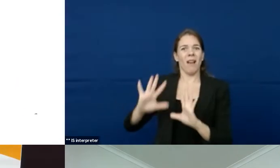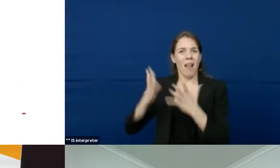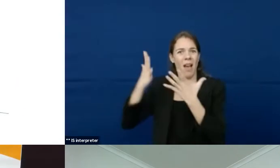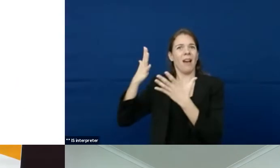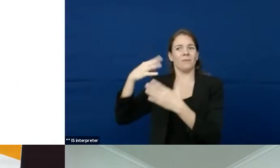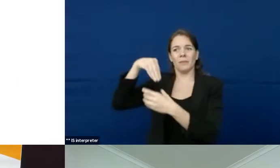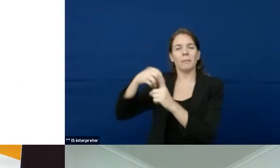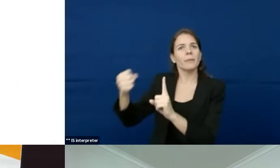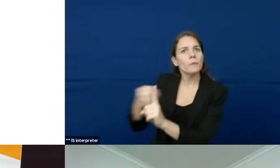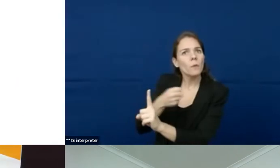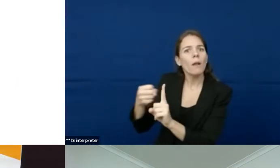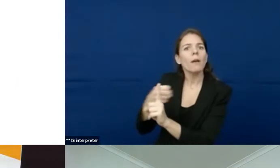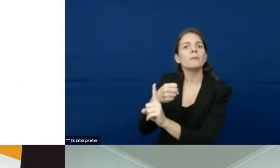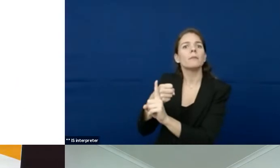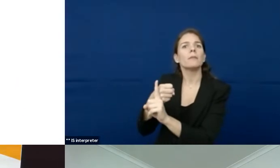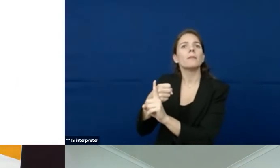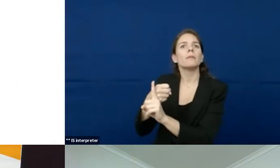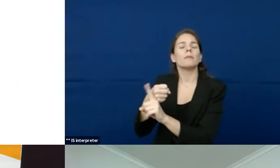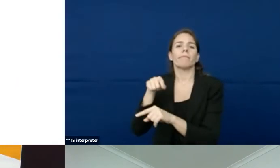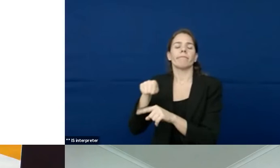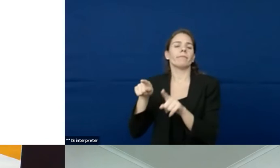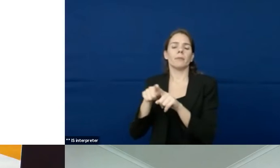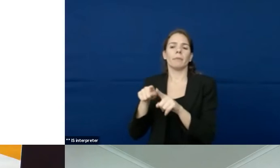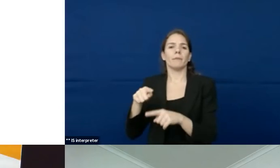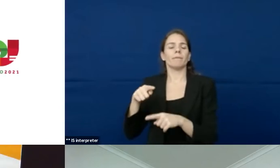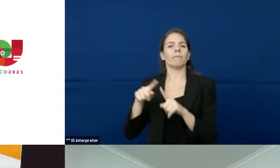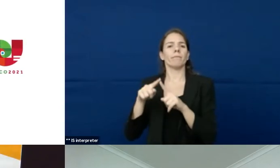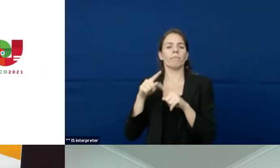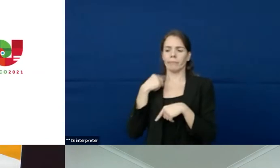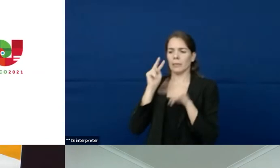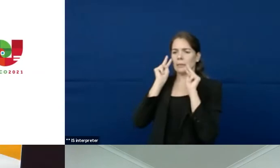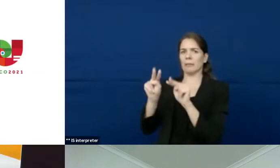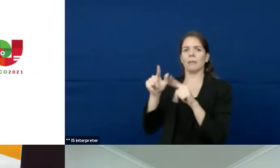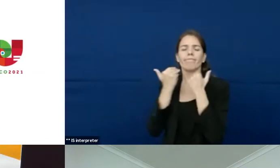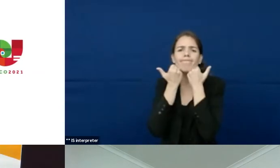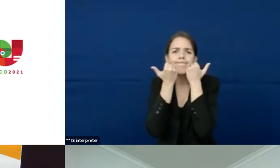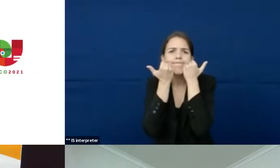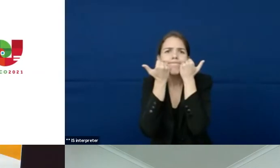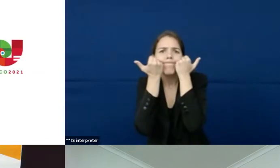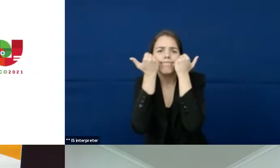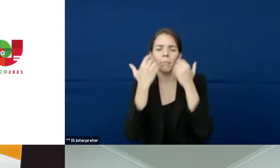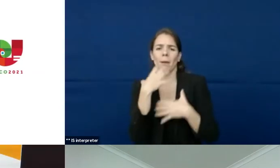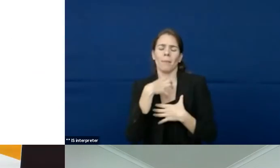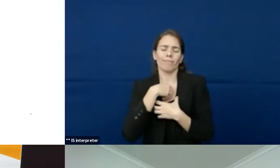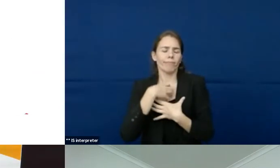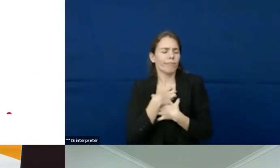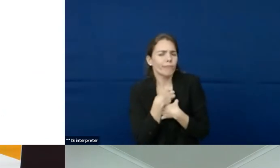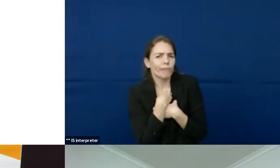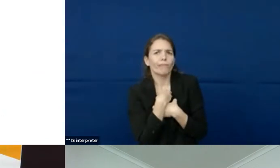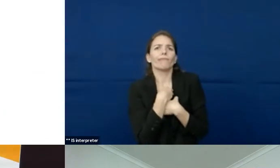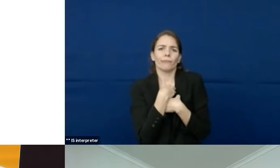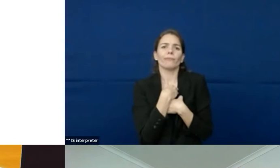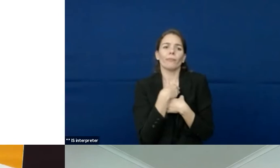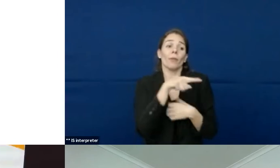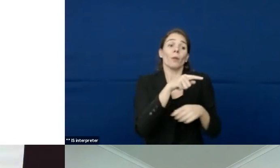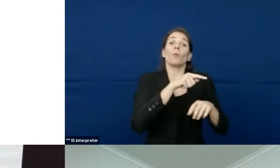spoken about on this conversation, because that's where women eventually go back to. They